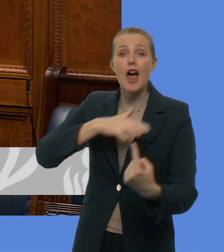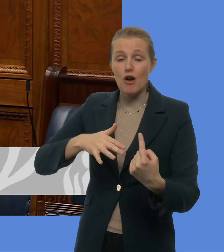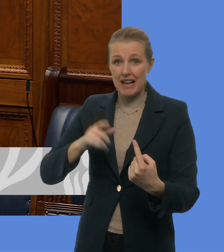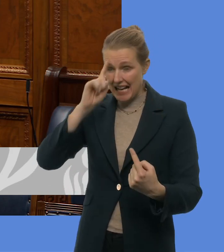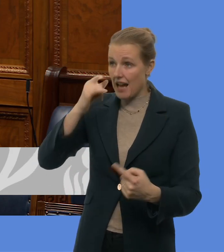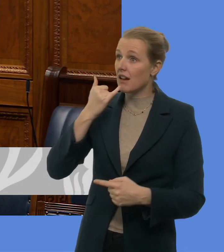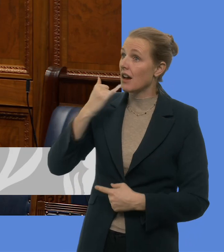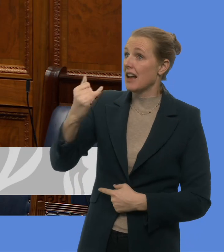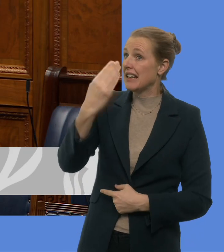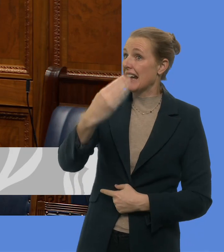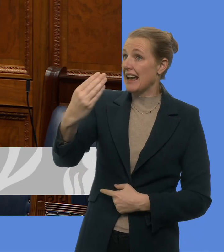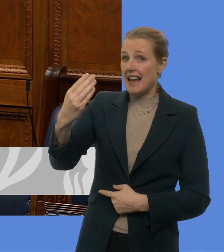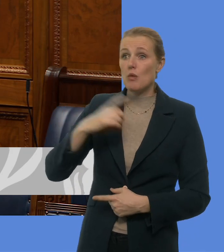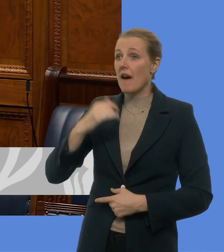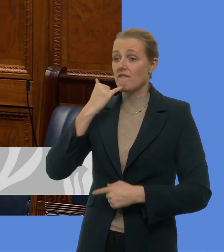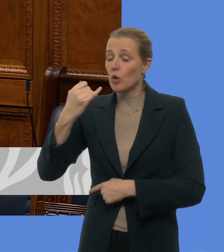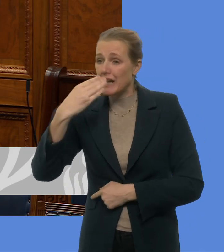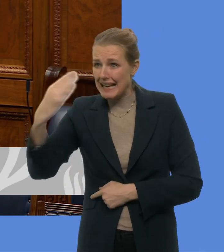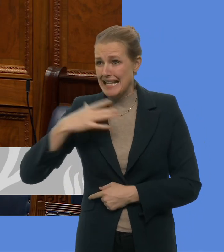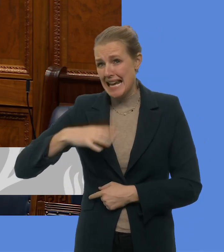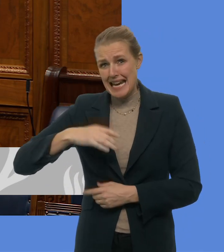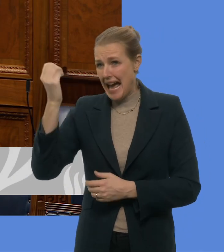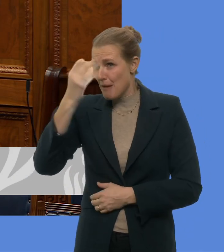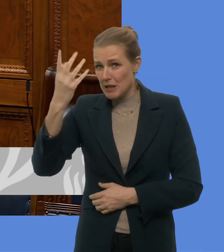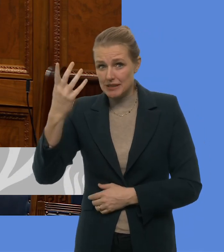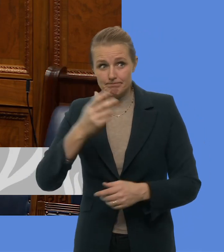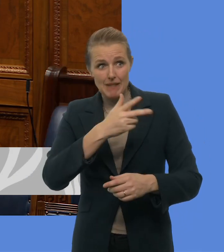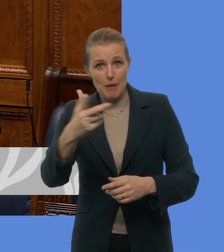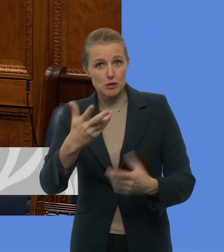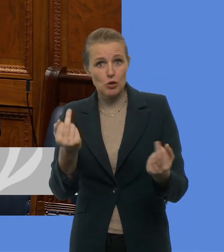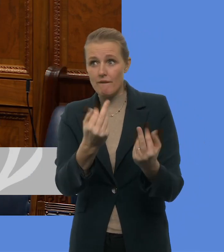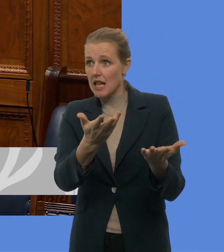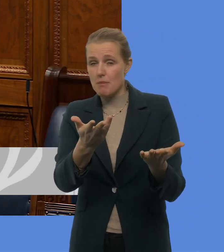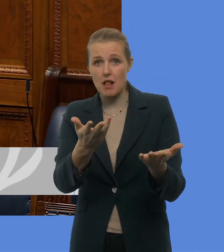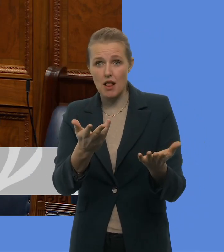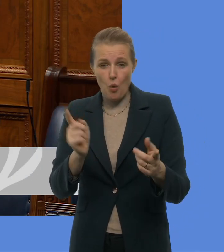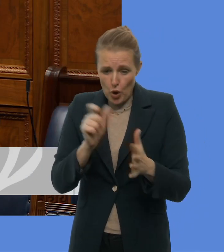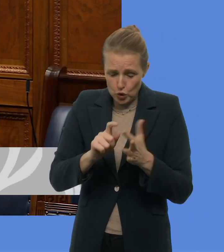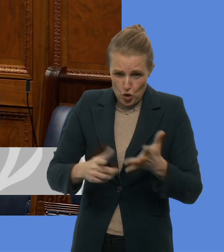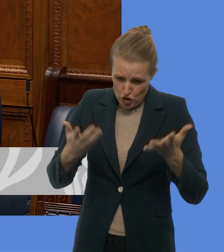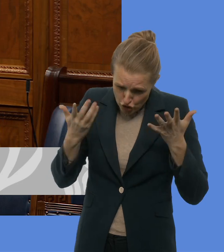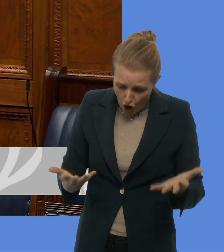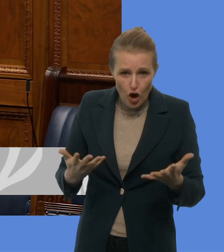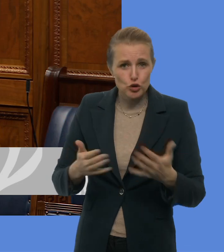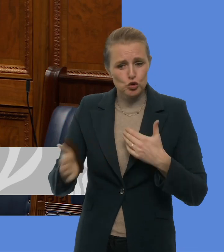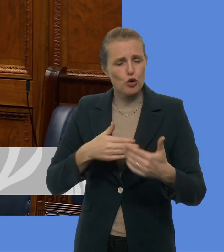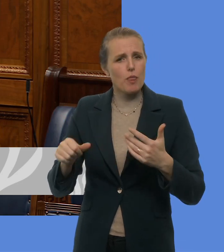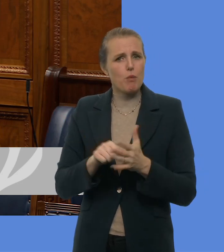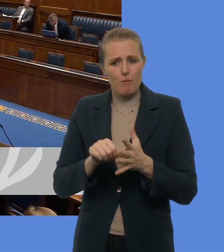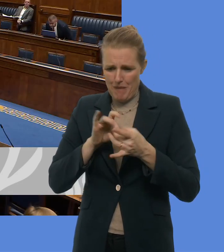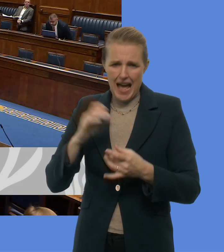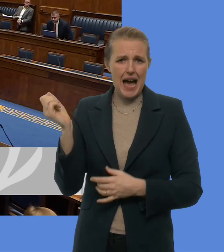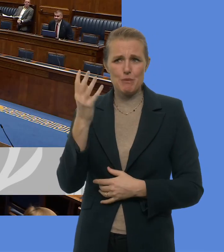999 call. There's going to be no ambulance for them, which would be totally unacceptable. What can we do now to fix the problem of ambulance